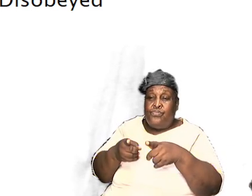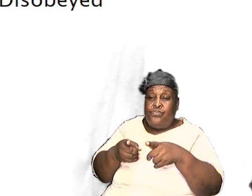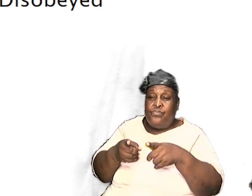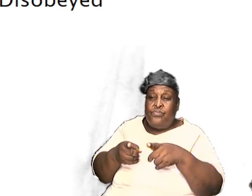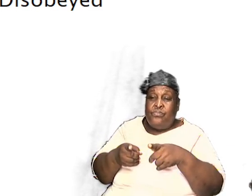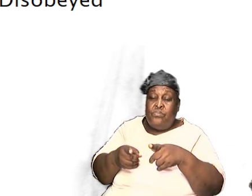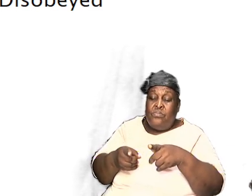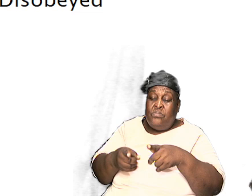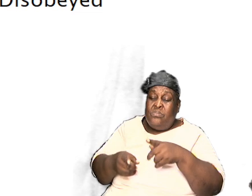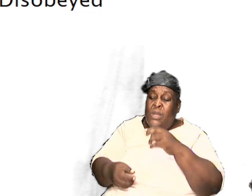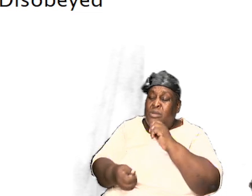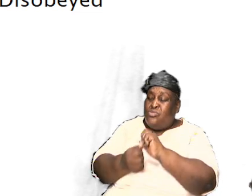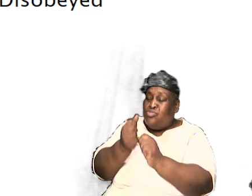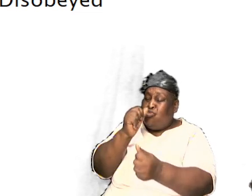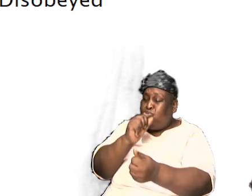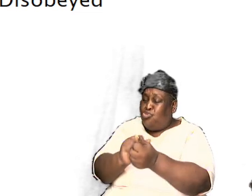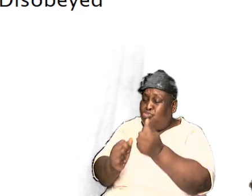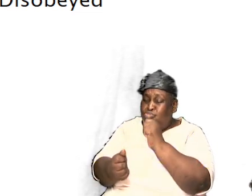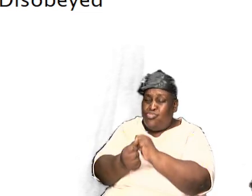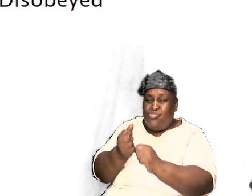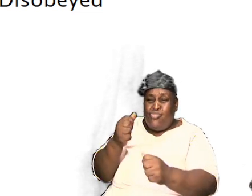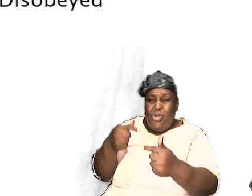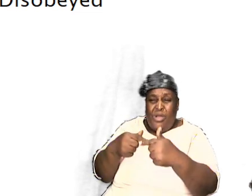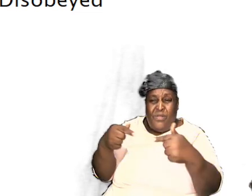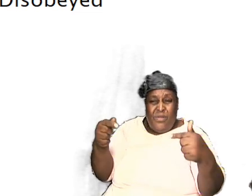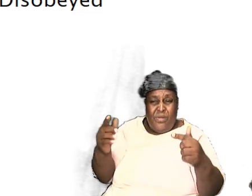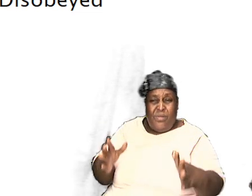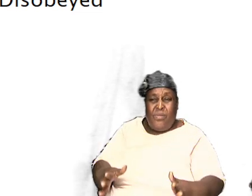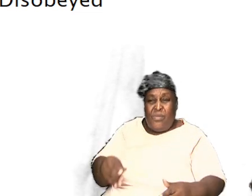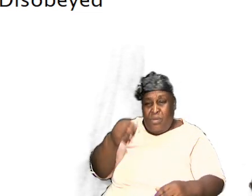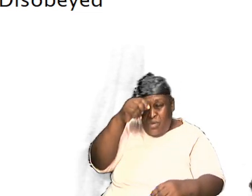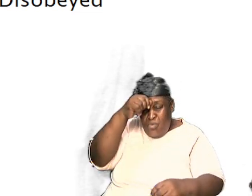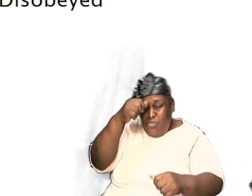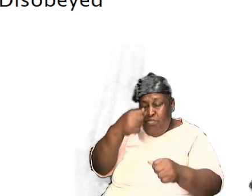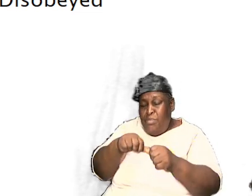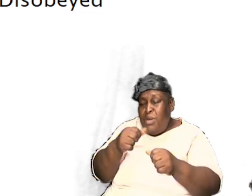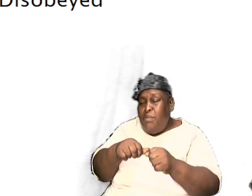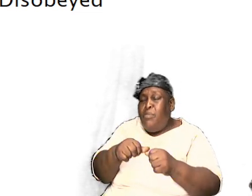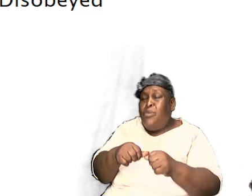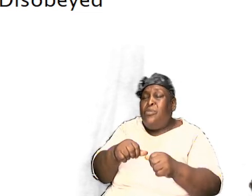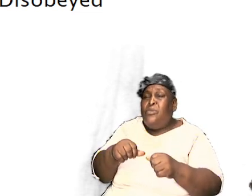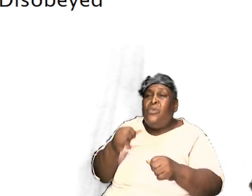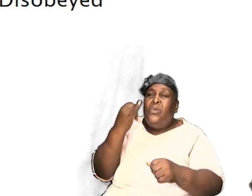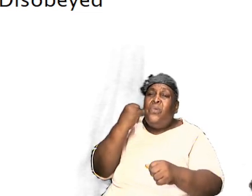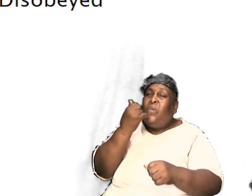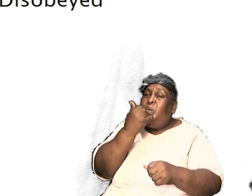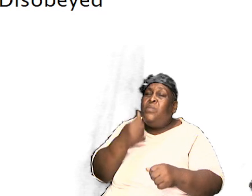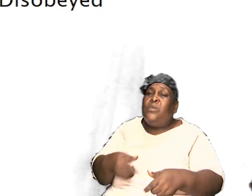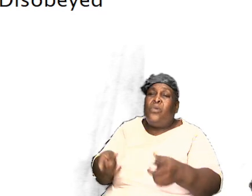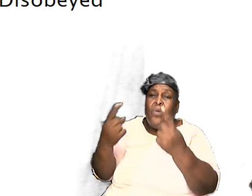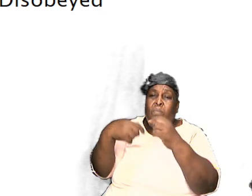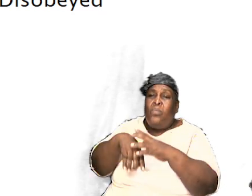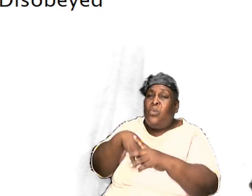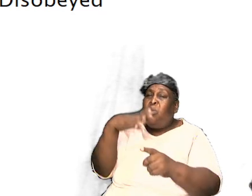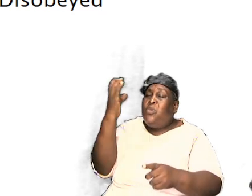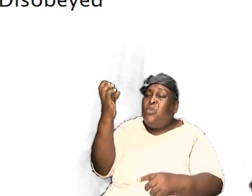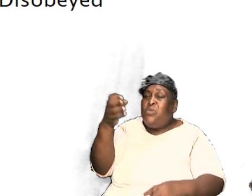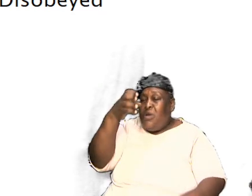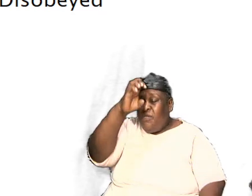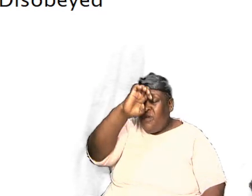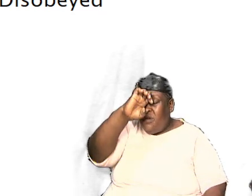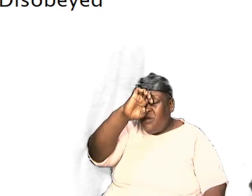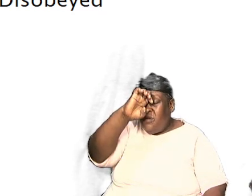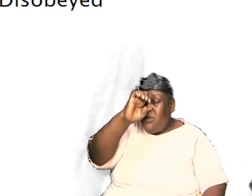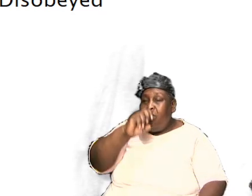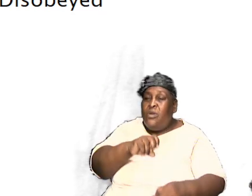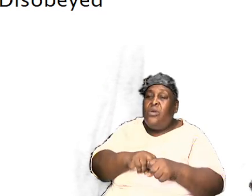and utterly destroy Amalek. I remember what they did to Israel when they came out of Egypt. So